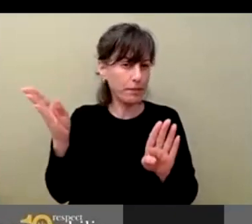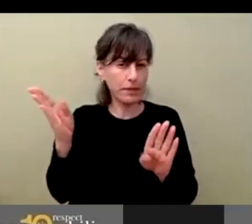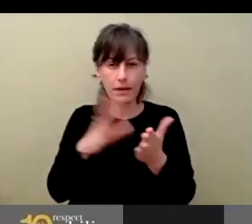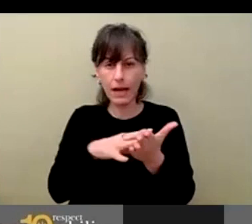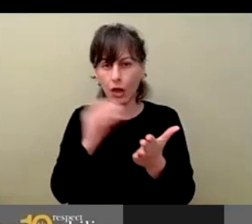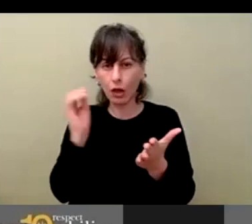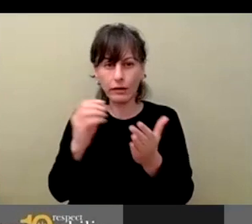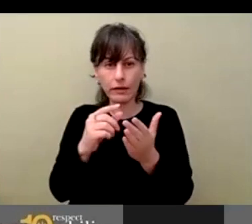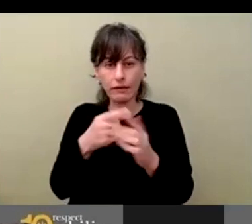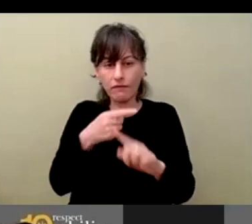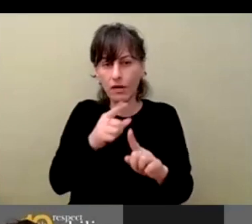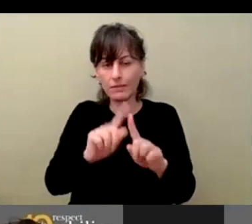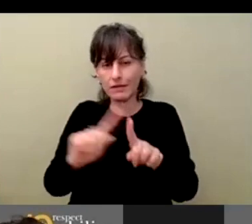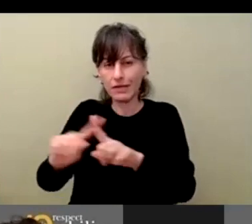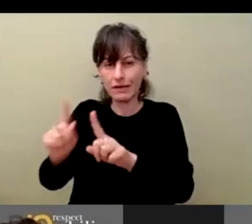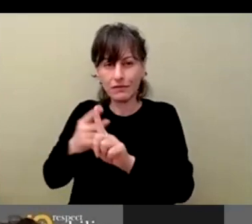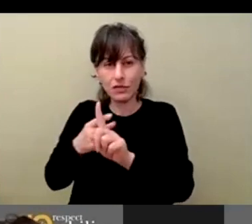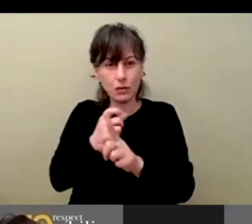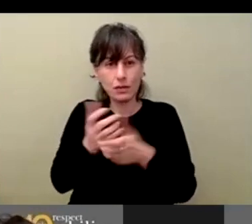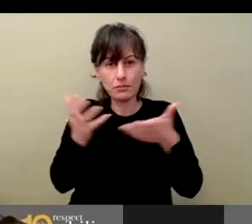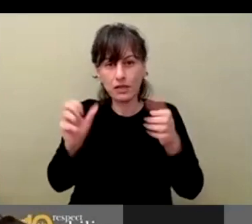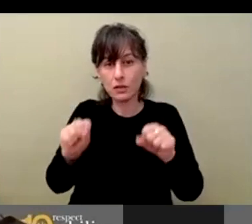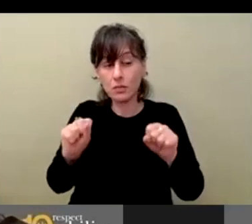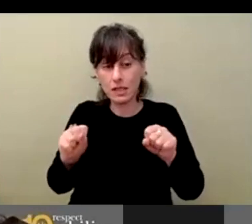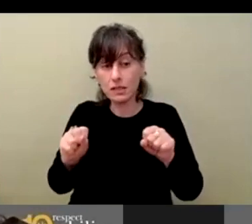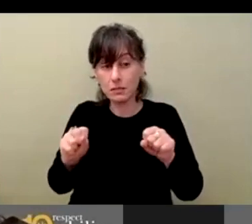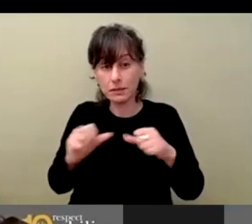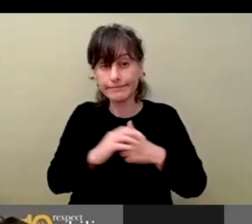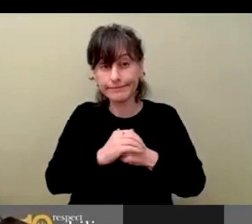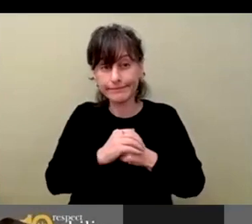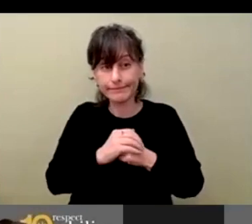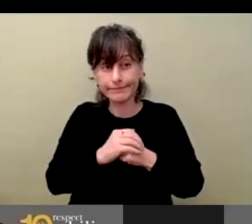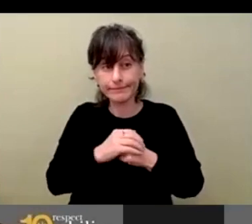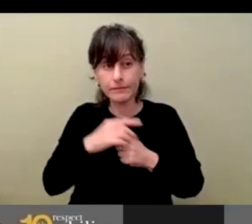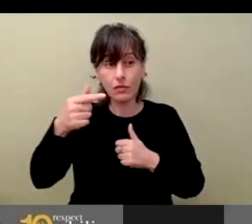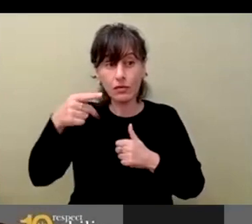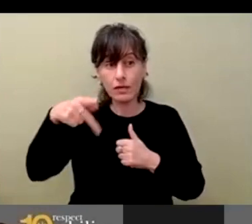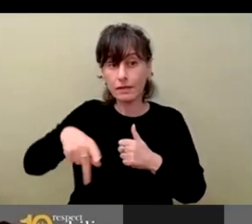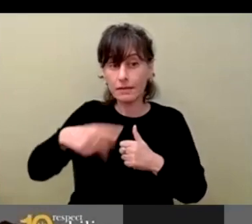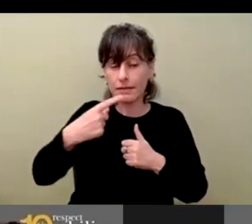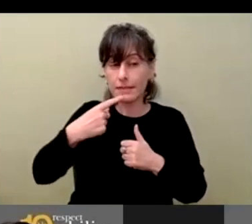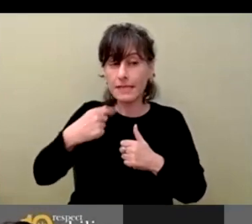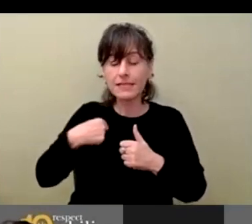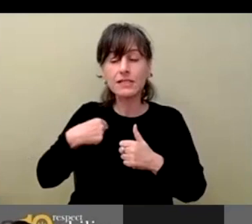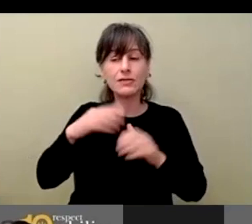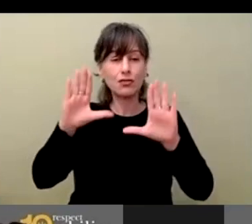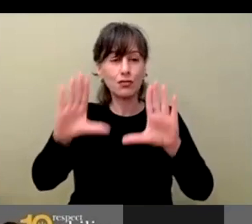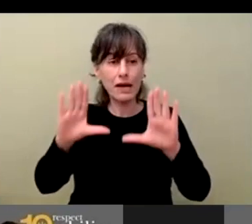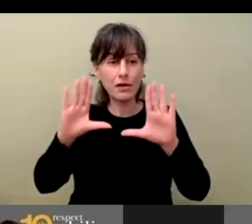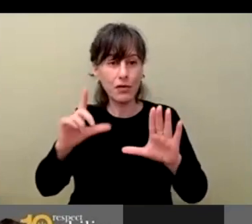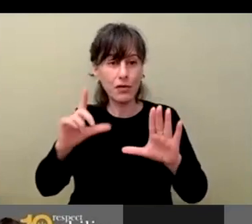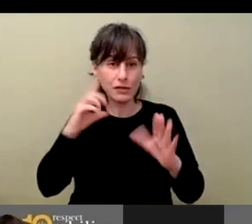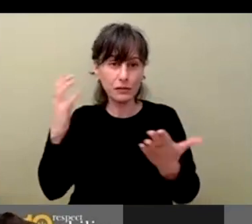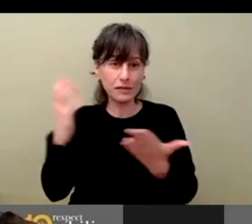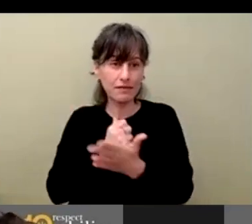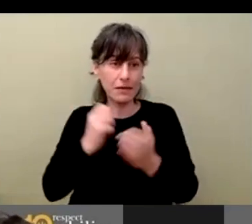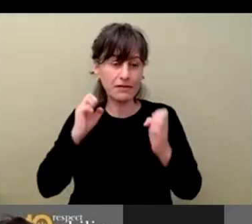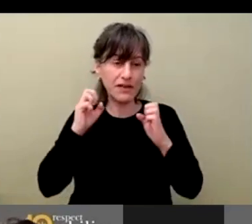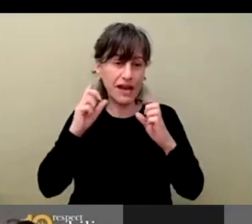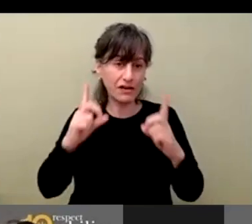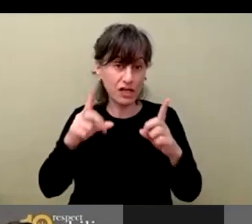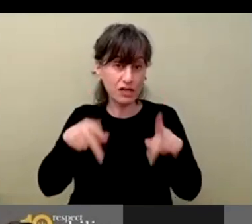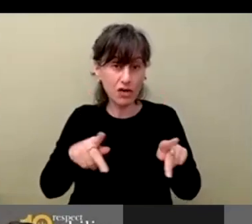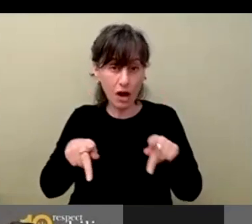as many different sources as possible, I would say. Oh, great. So I think just tapping into the educational opportunities that Respectability has